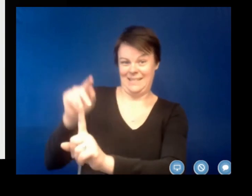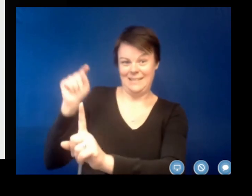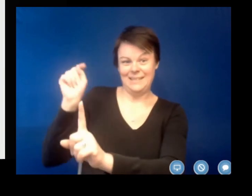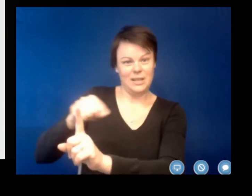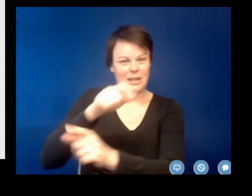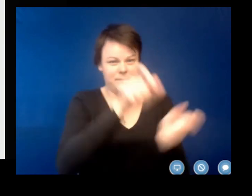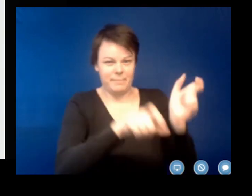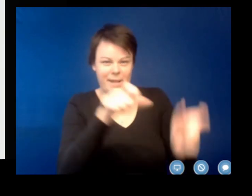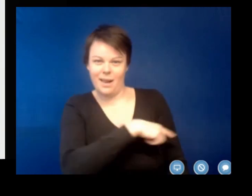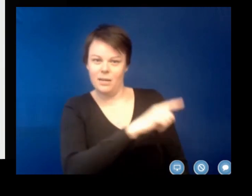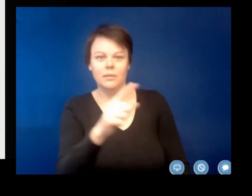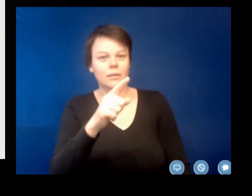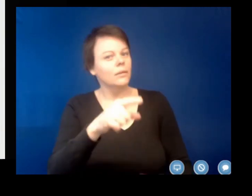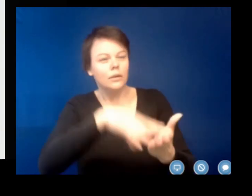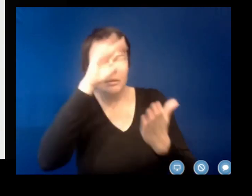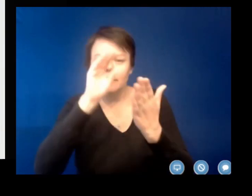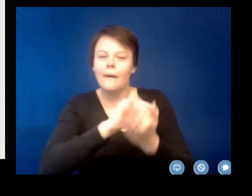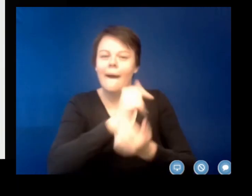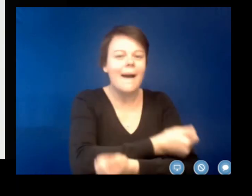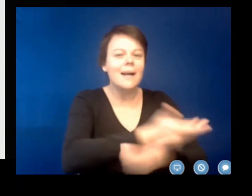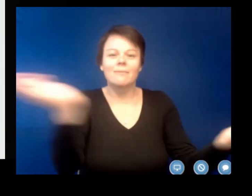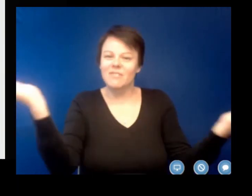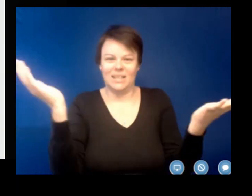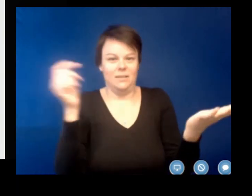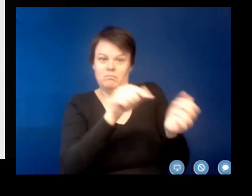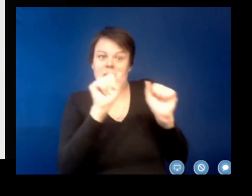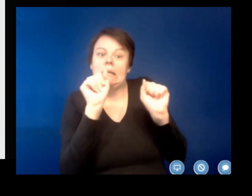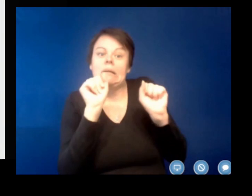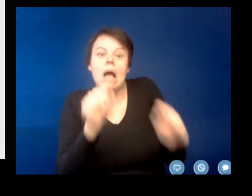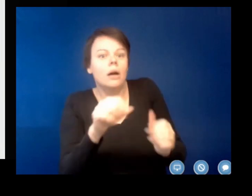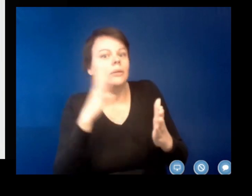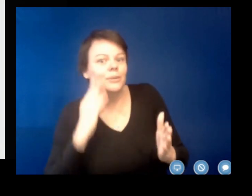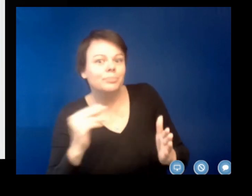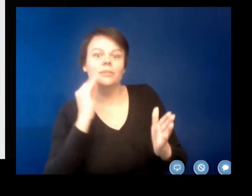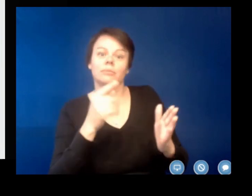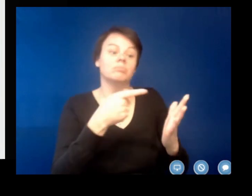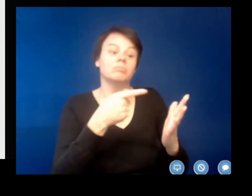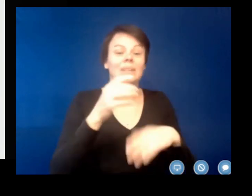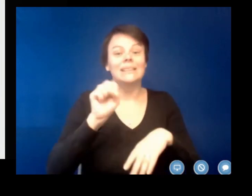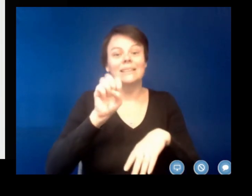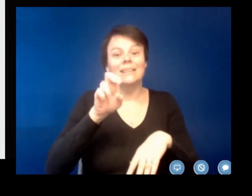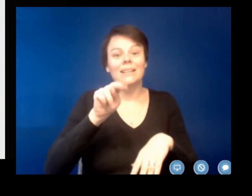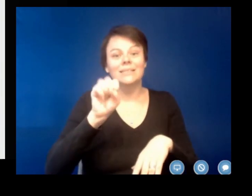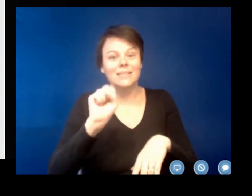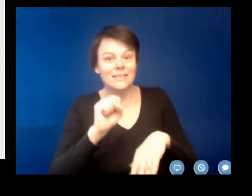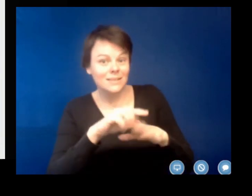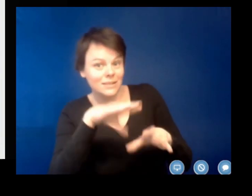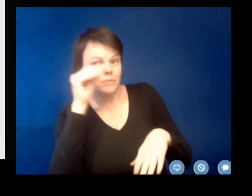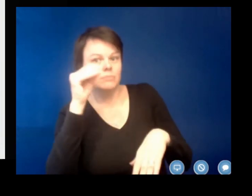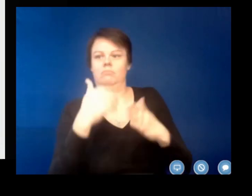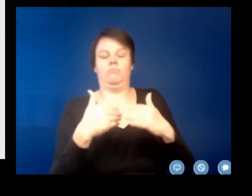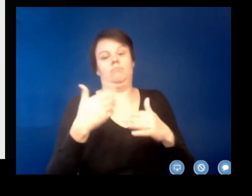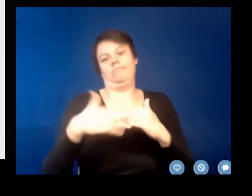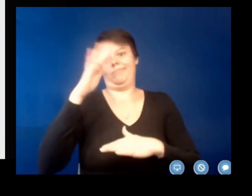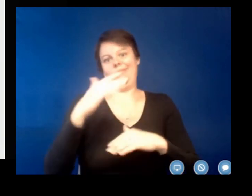And this distance may differ between people, but it's a little bit more distant. So, and in this understanding,